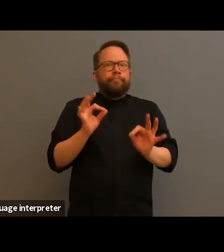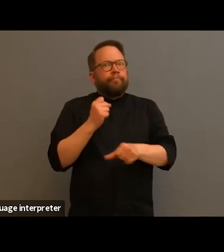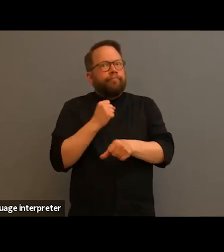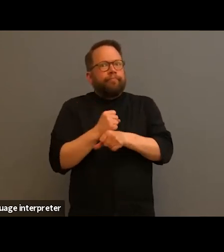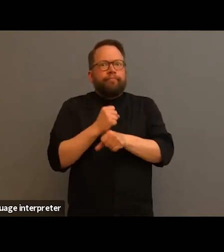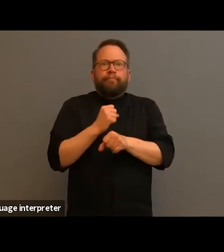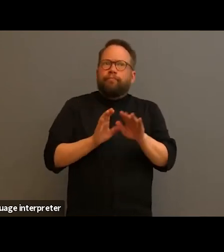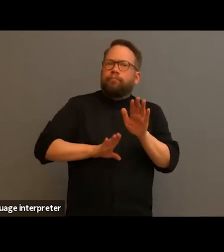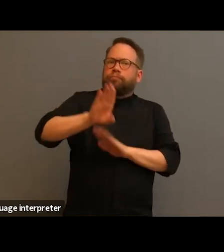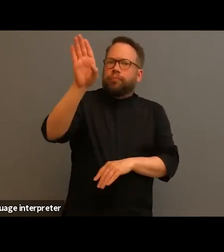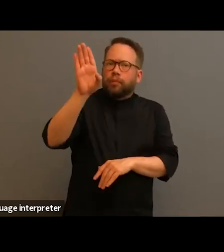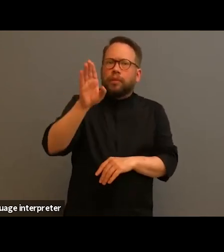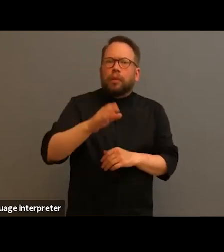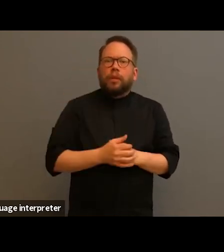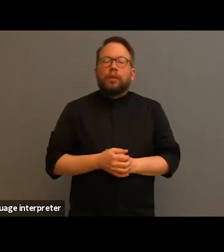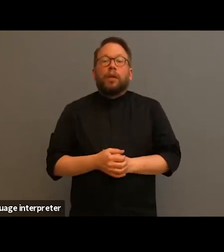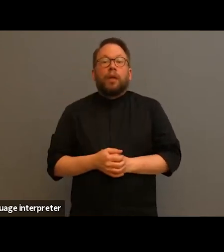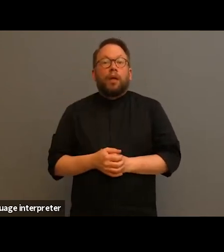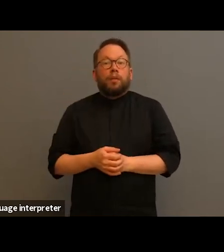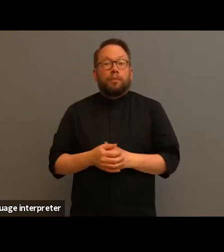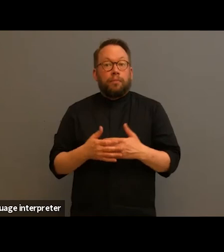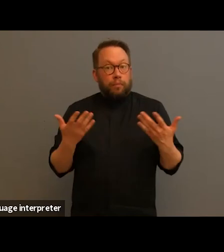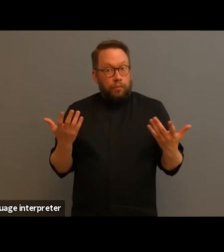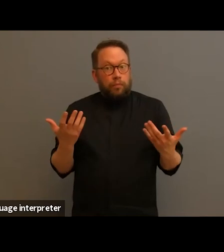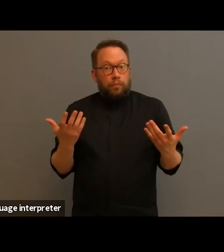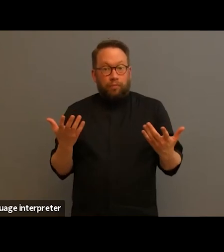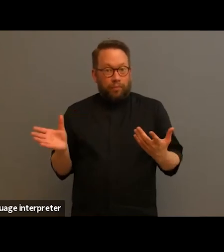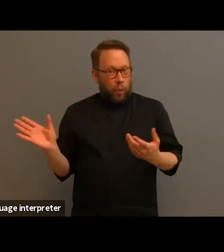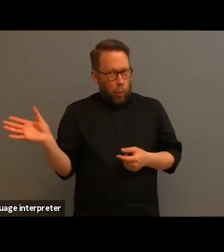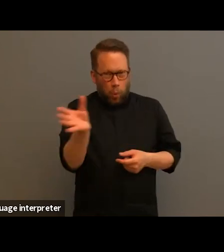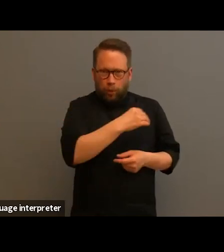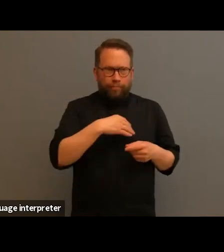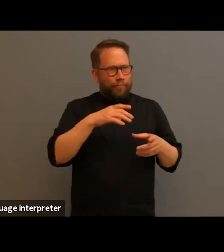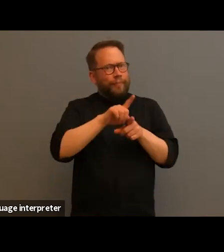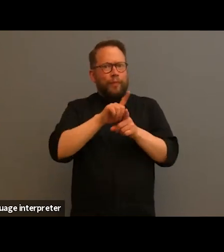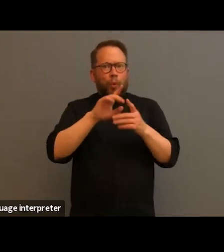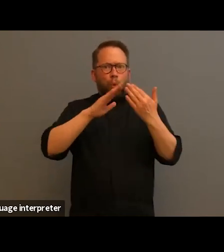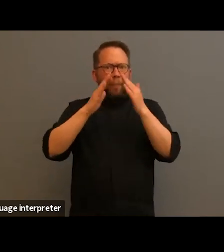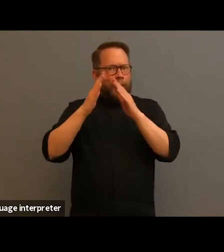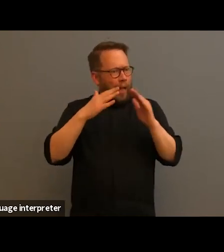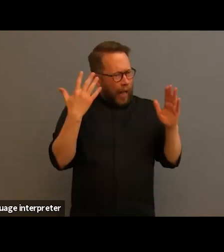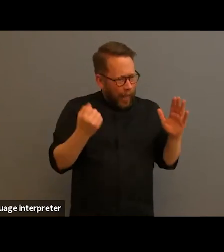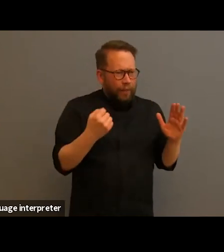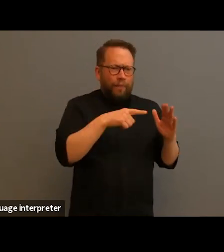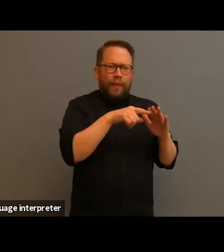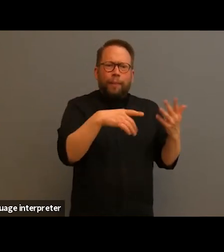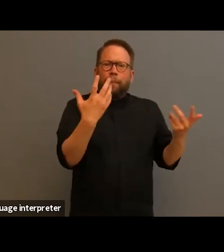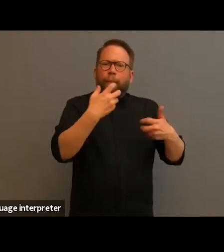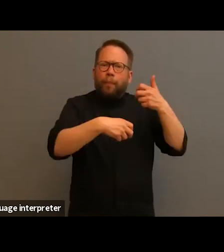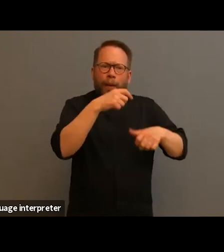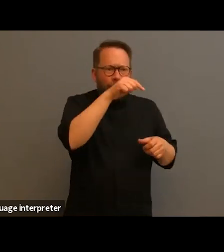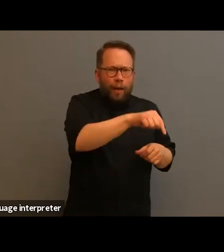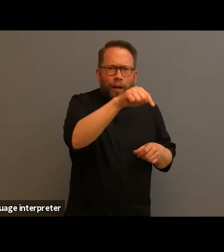all areas in society. There's also a true for today's digital societies.